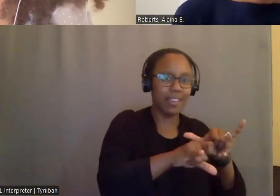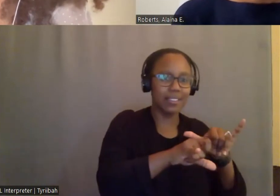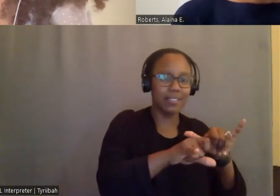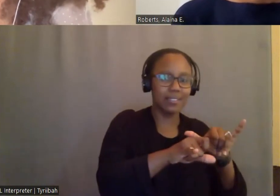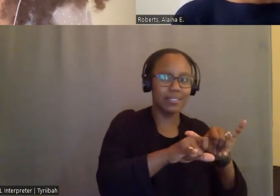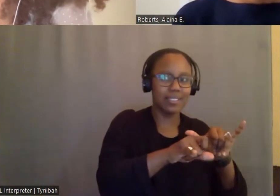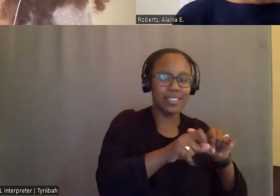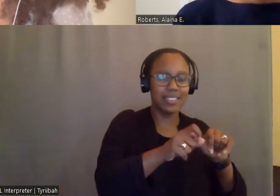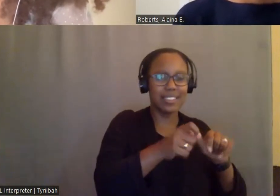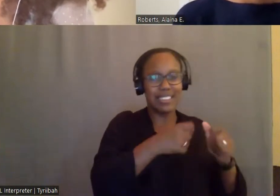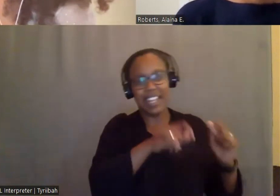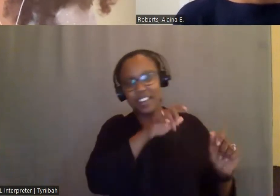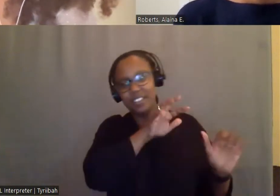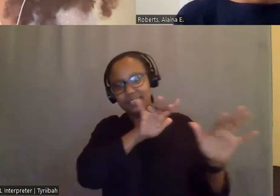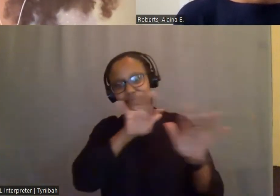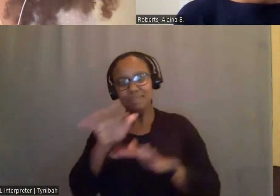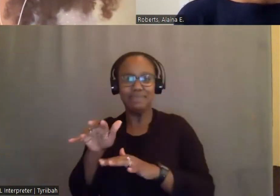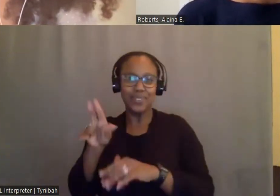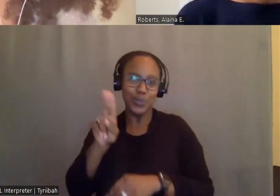could.